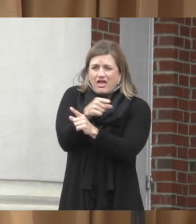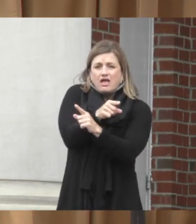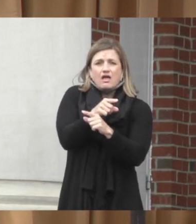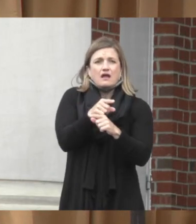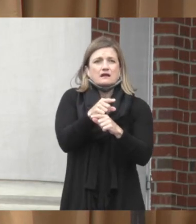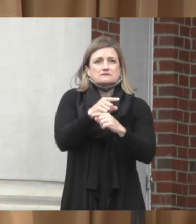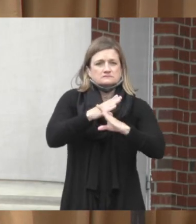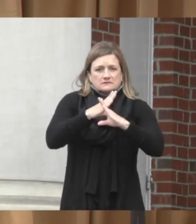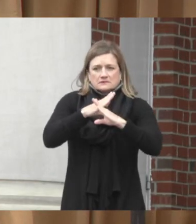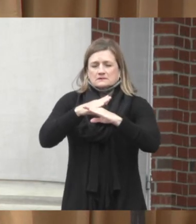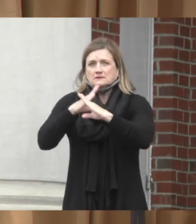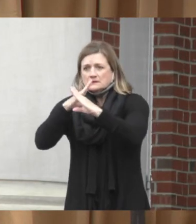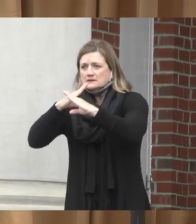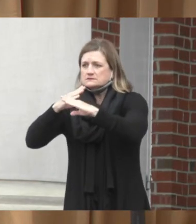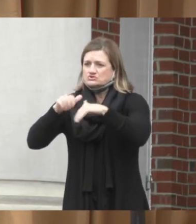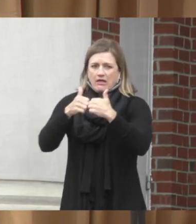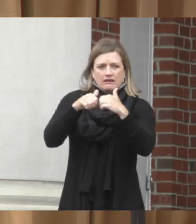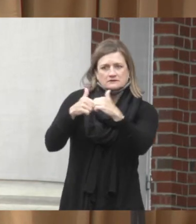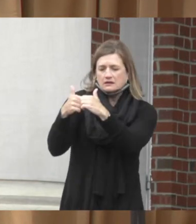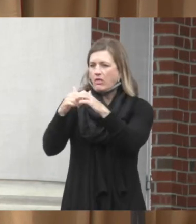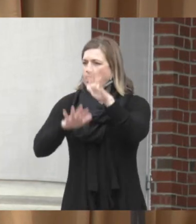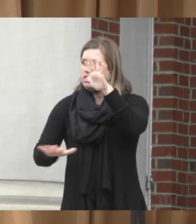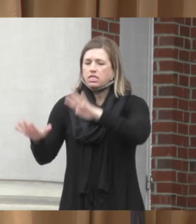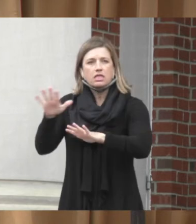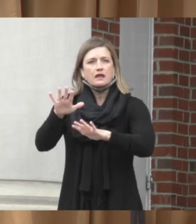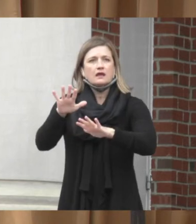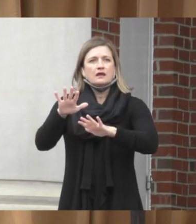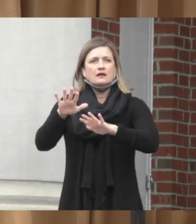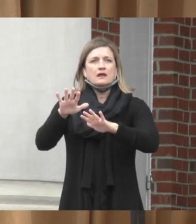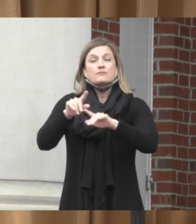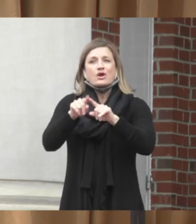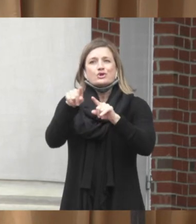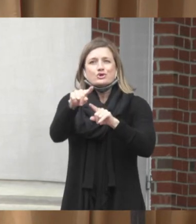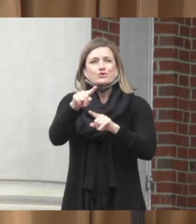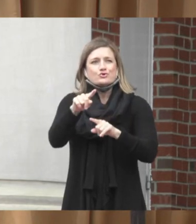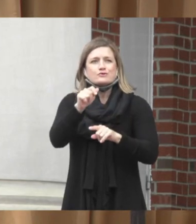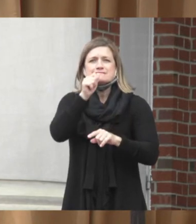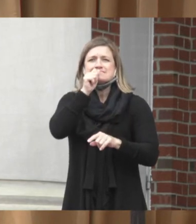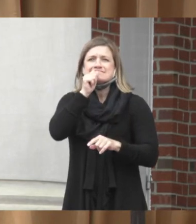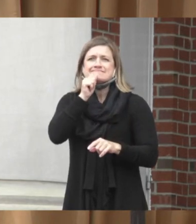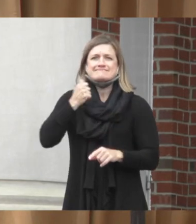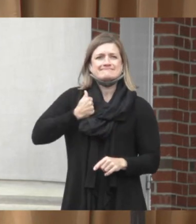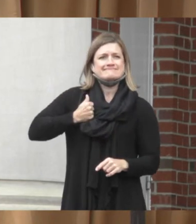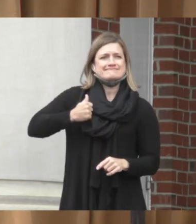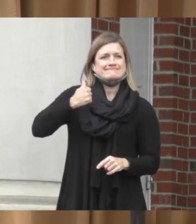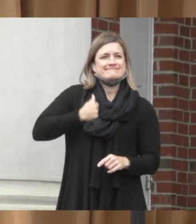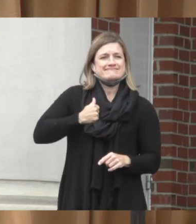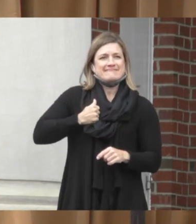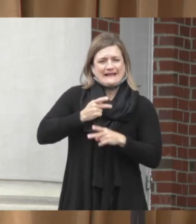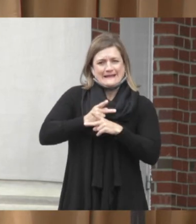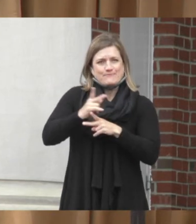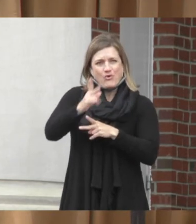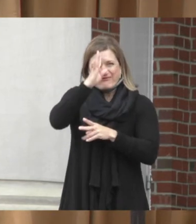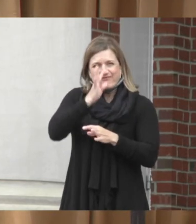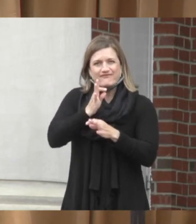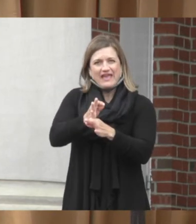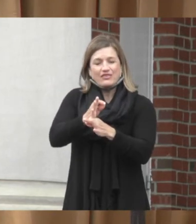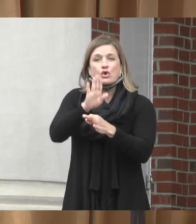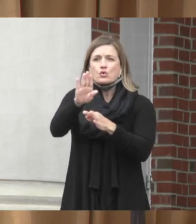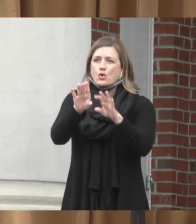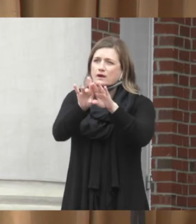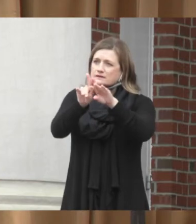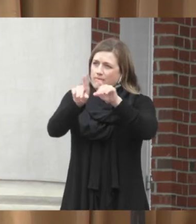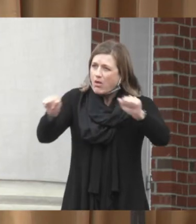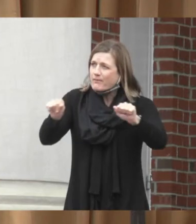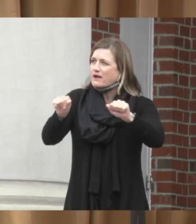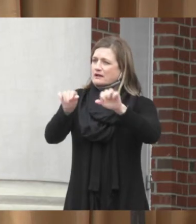some obstacles and perhaps a setback or two. But you persisted, and you've kept the faith. The degree, diploma, or certificate you